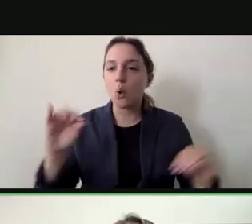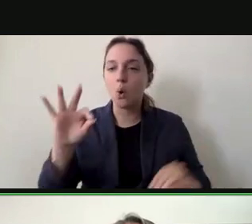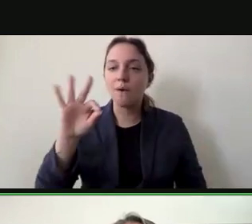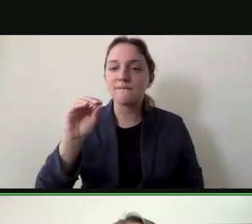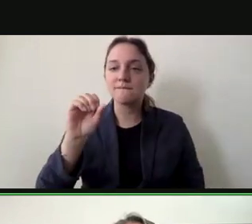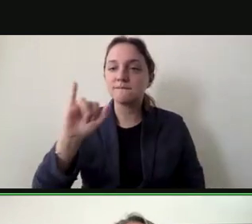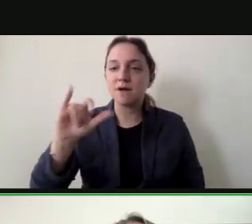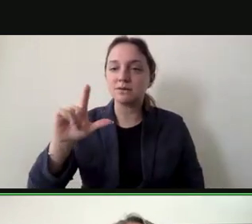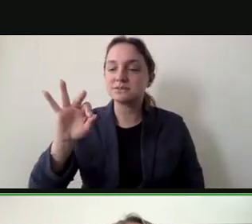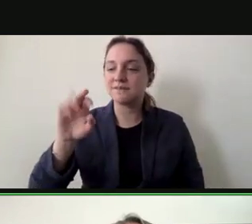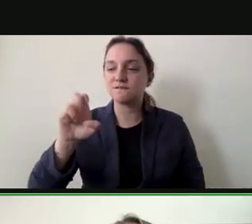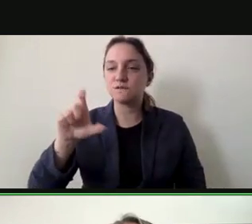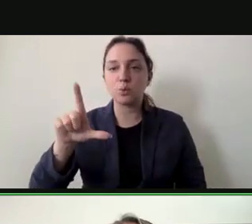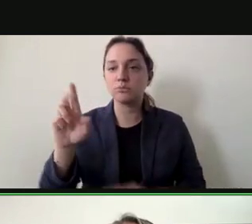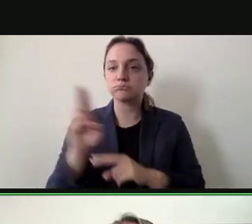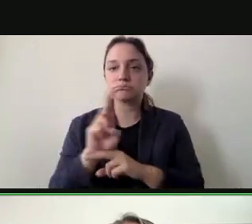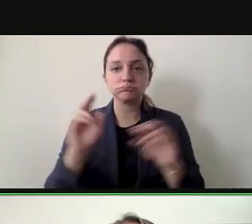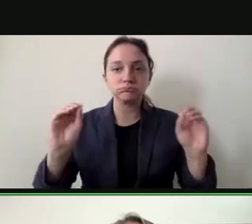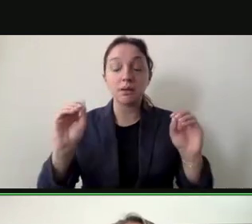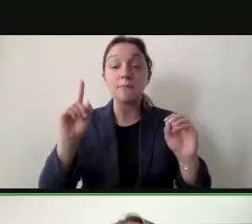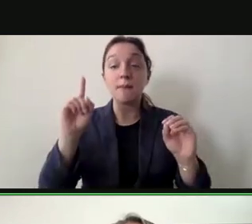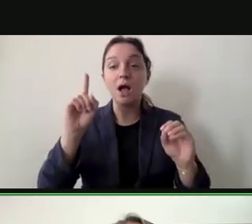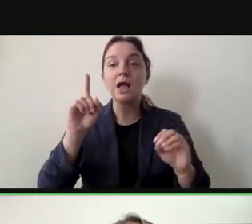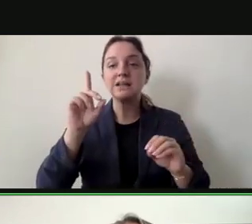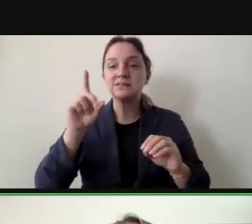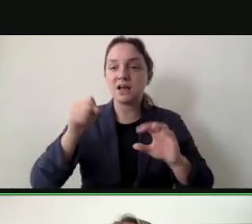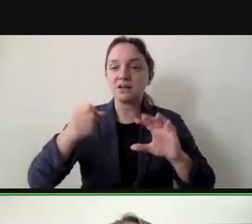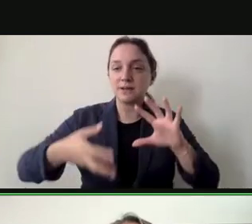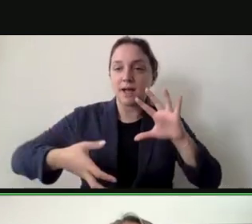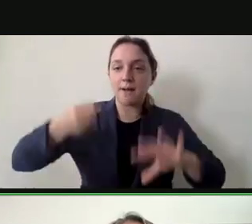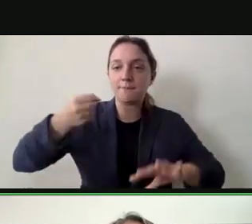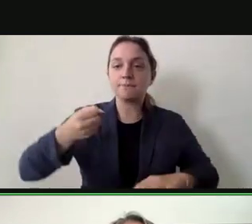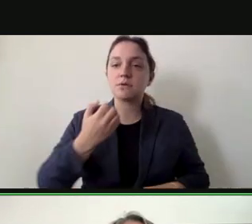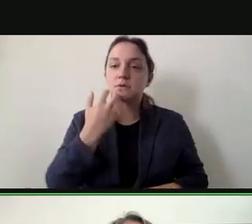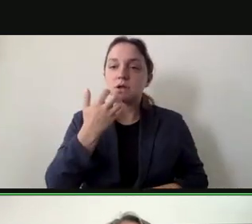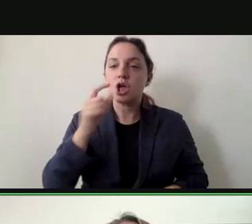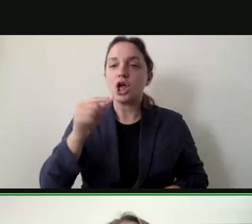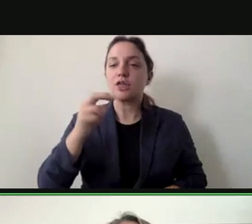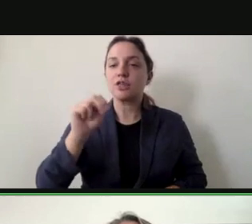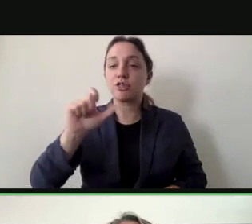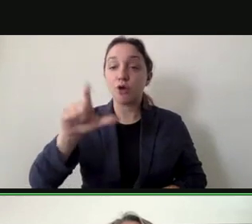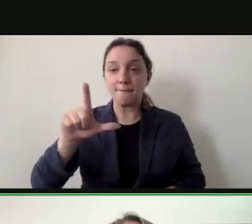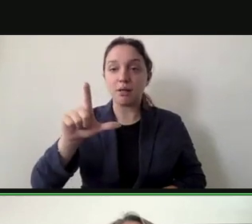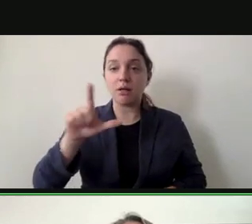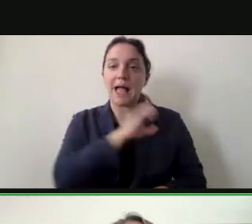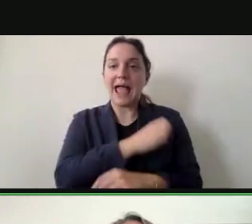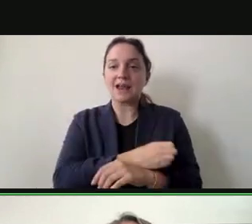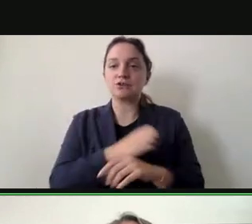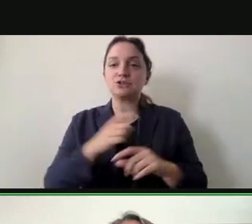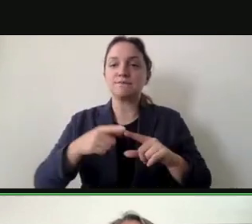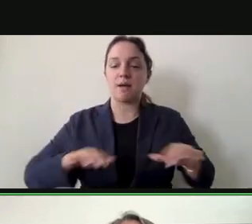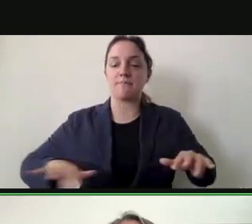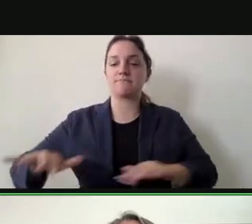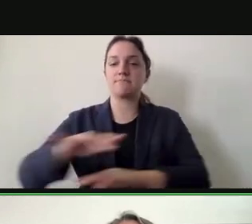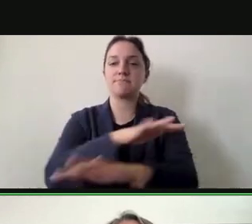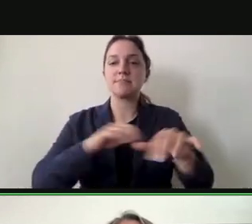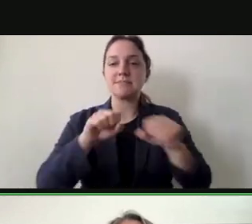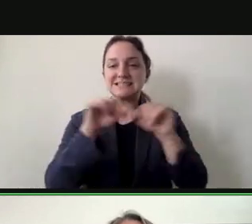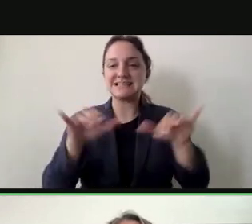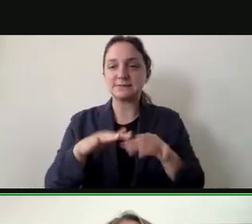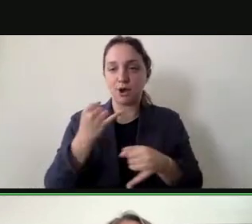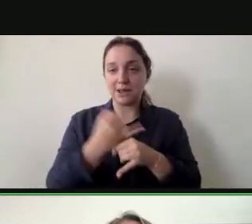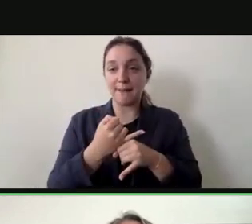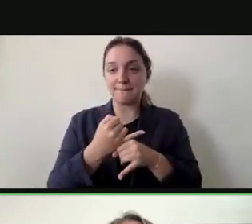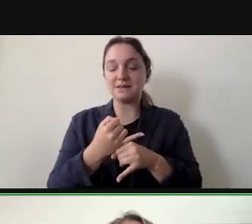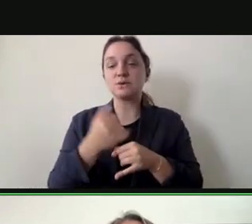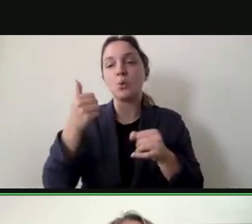within the building. However, it does draw thermal energy from the district energy system on the NREL campus, which is partially supported by